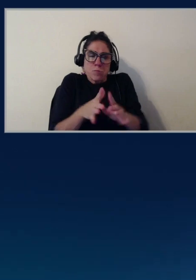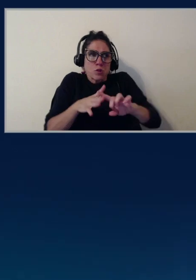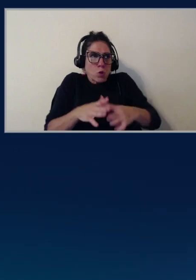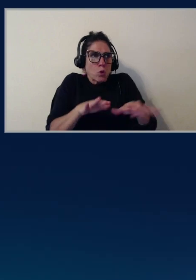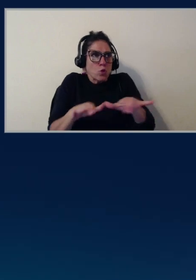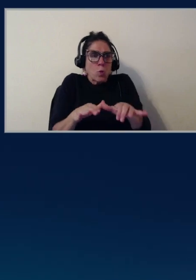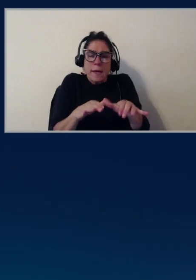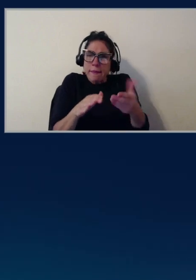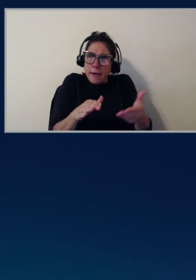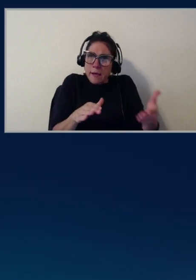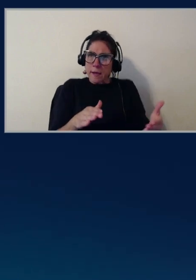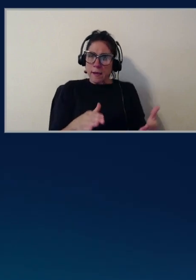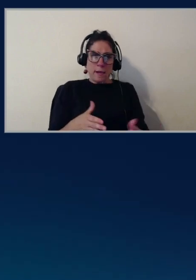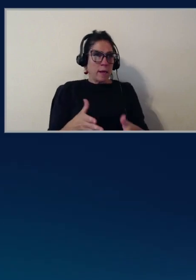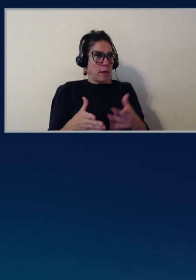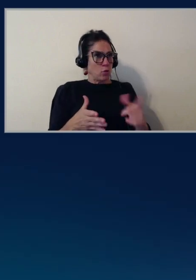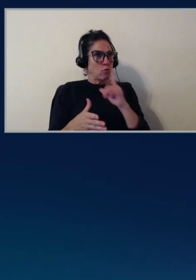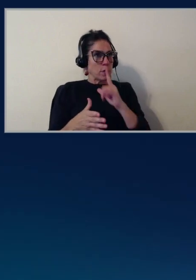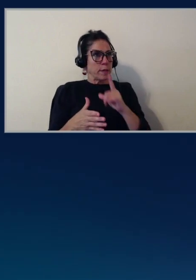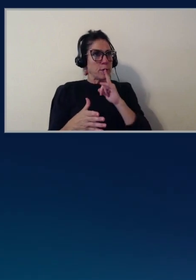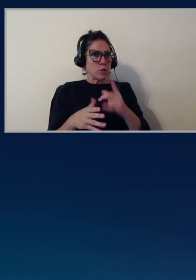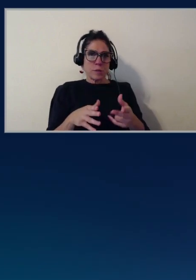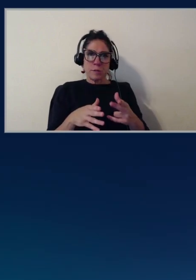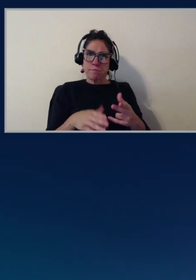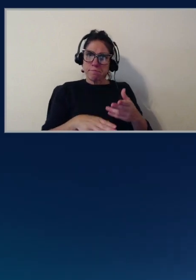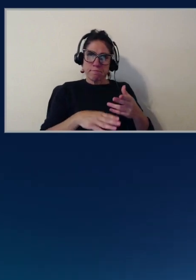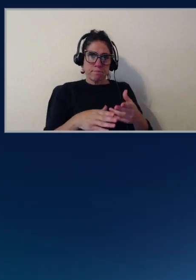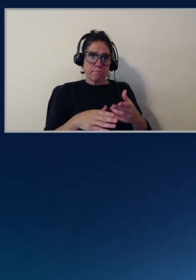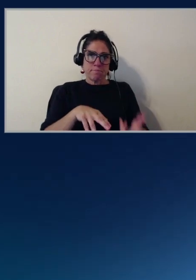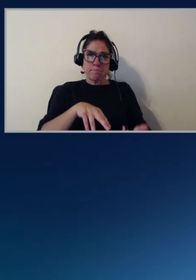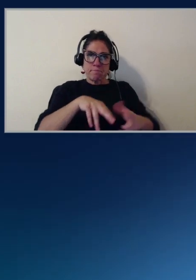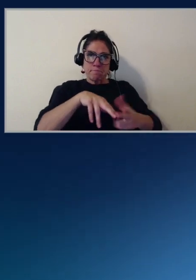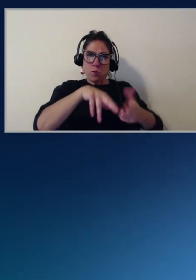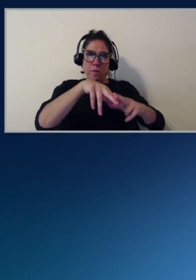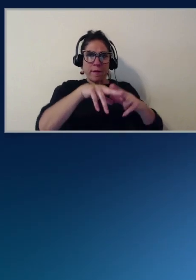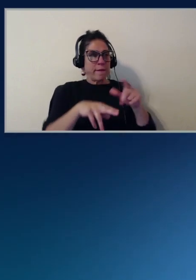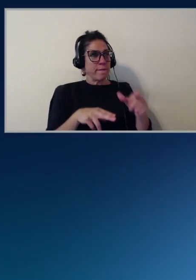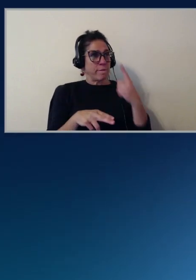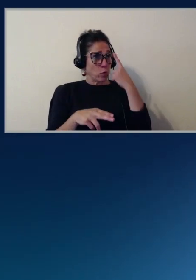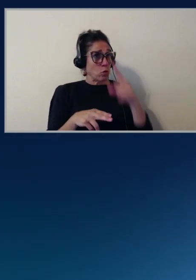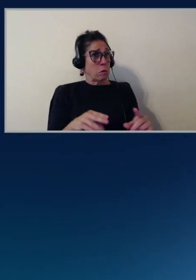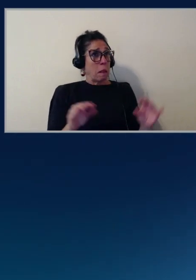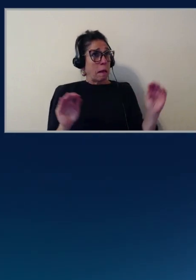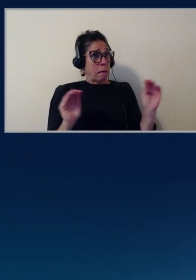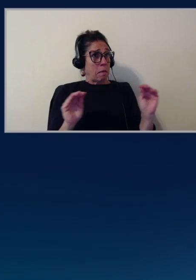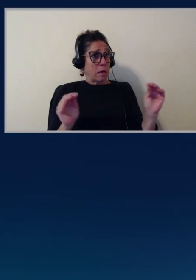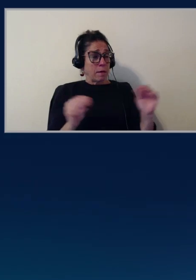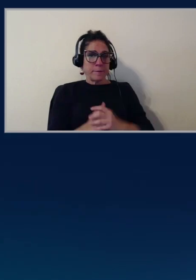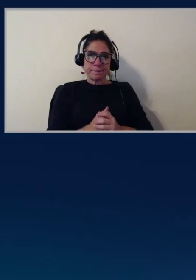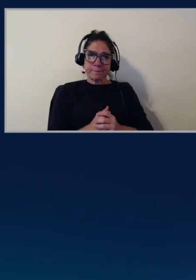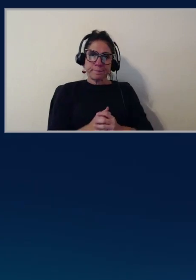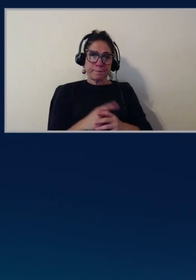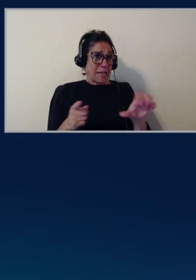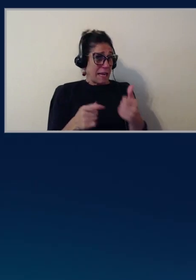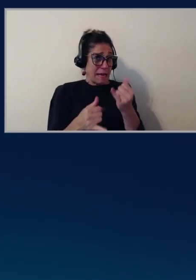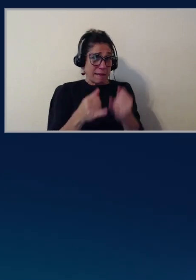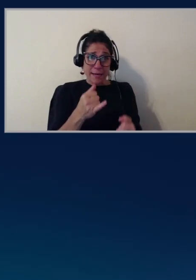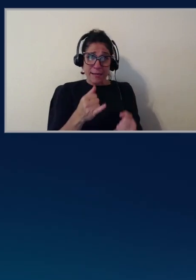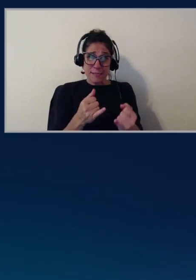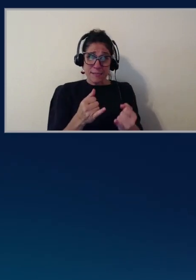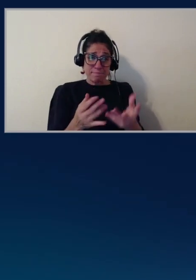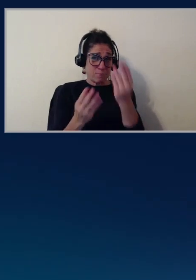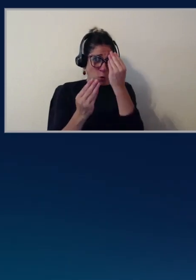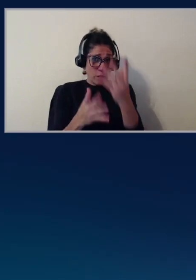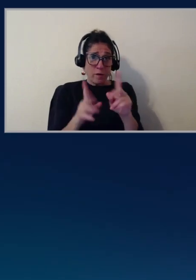day, all you're doing is skilling up for relatively nothing. I love Absolutely. Well, any parting words for the people